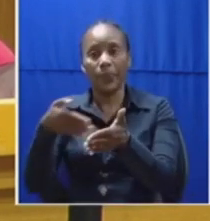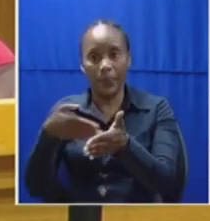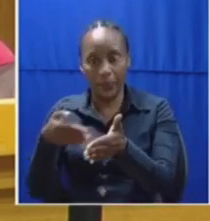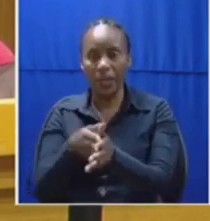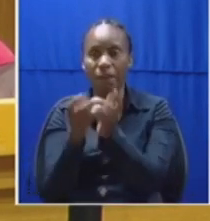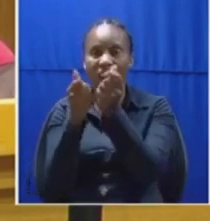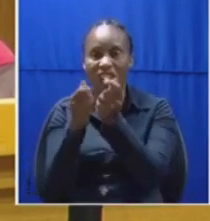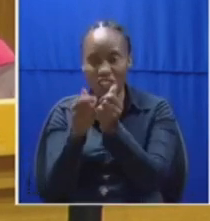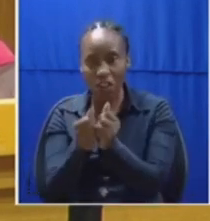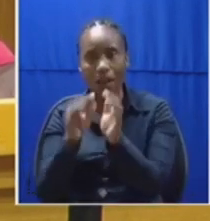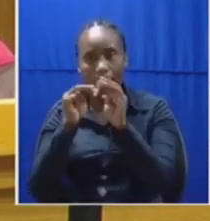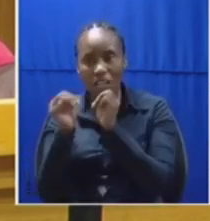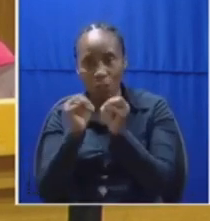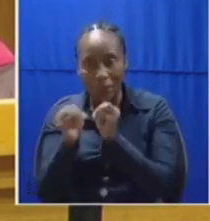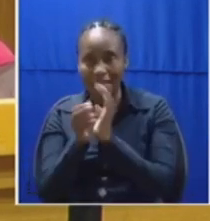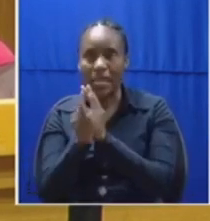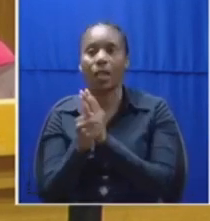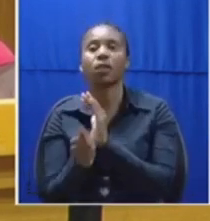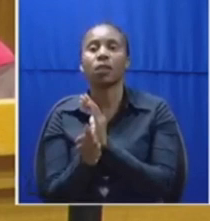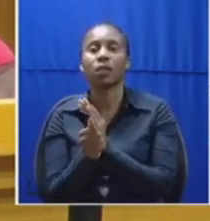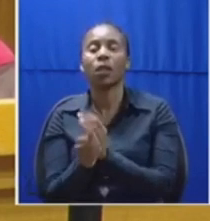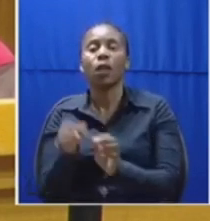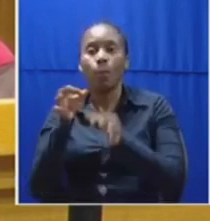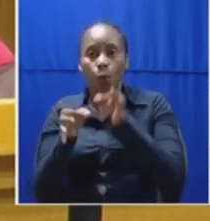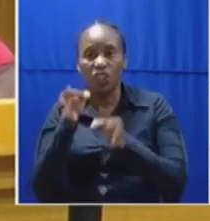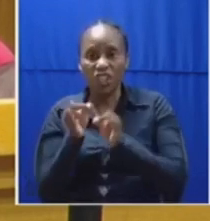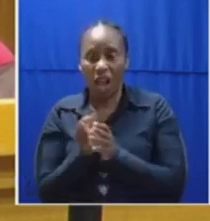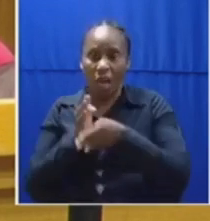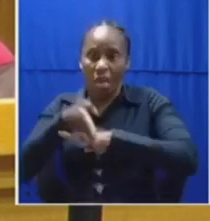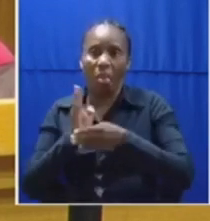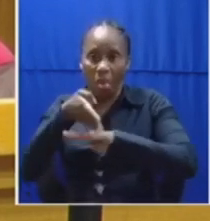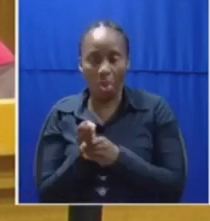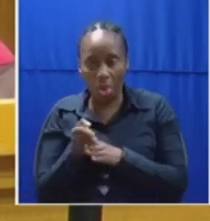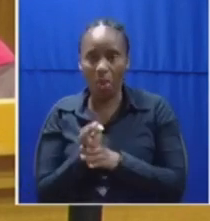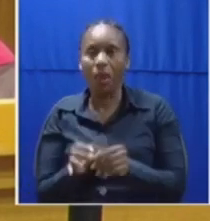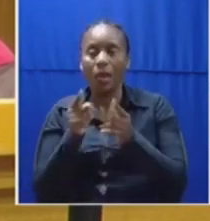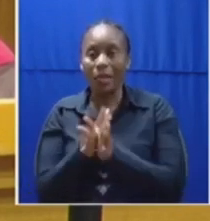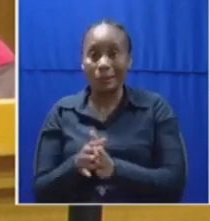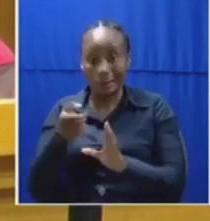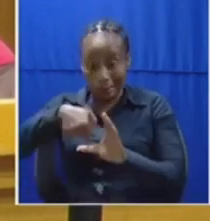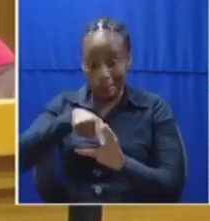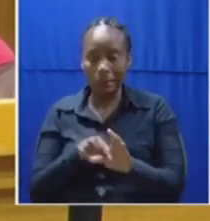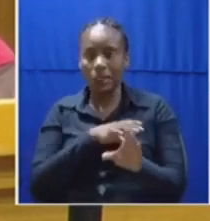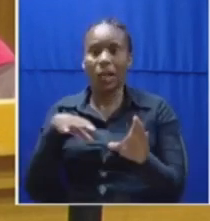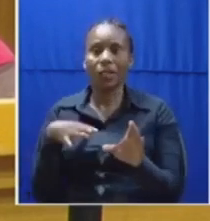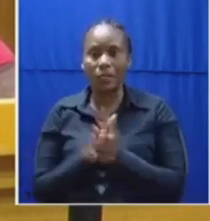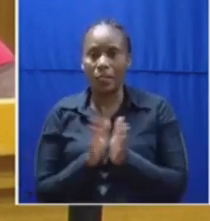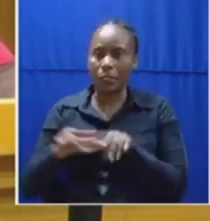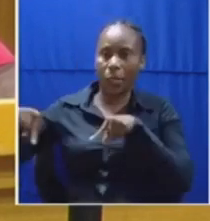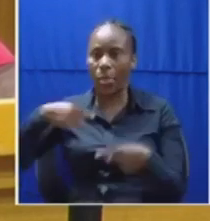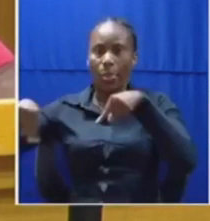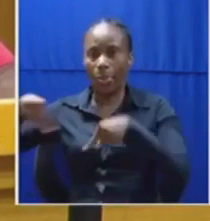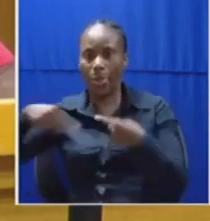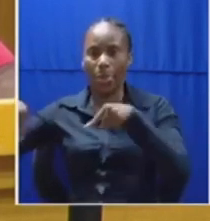financial and management skills, political interference, and infighting in councils have crippled local government in this